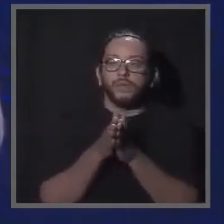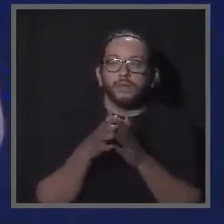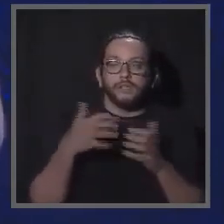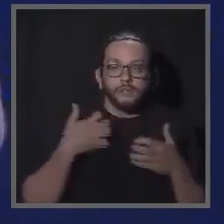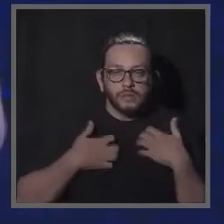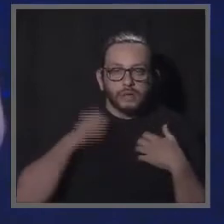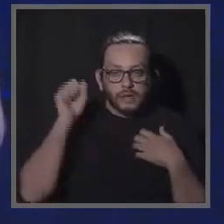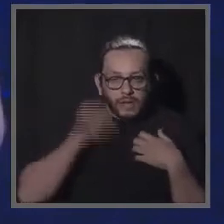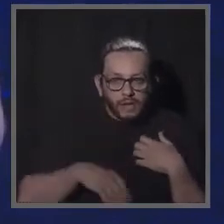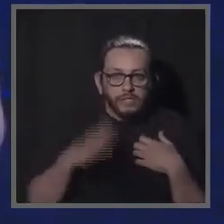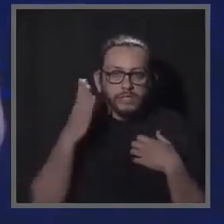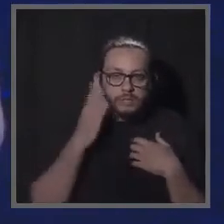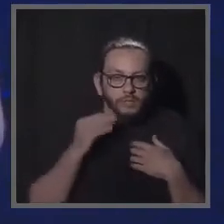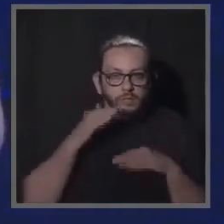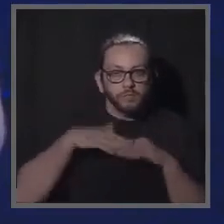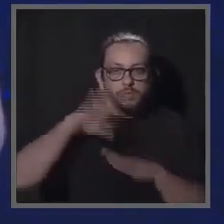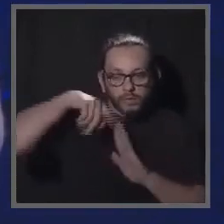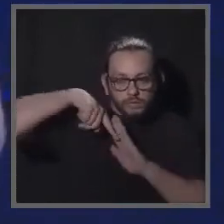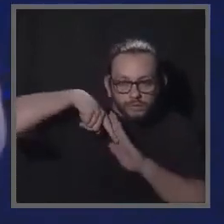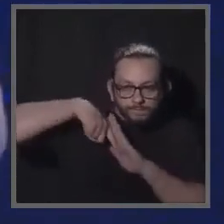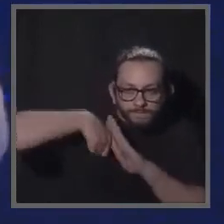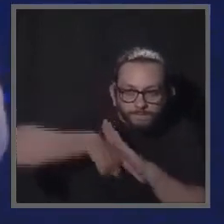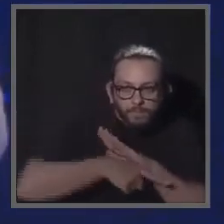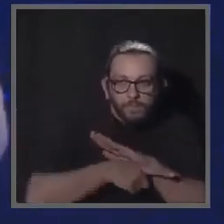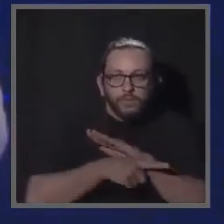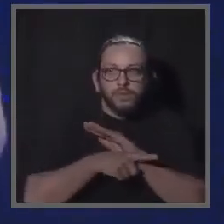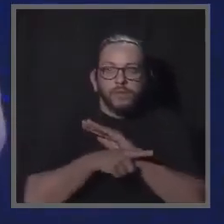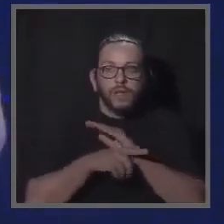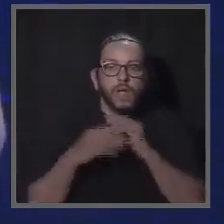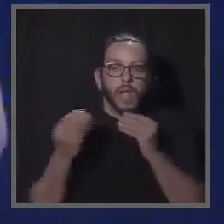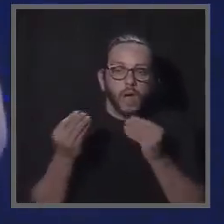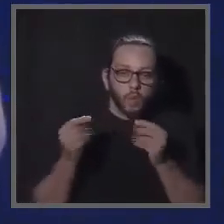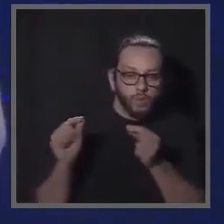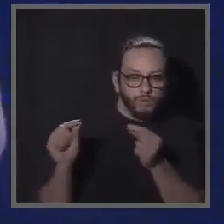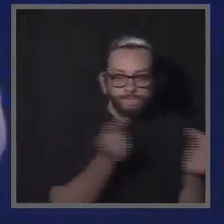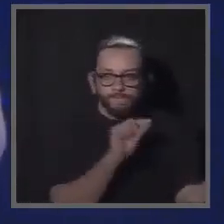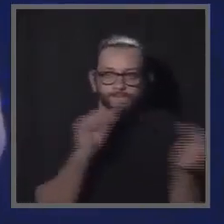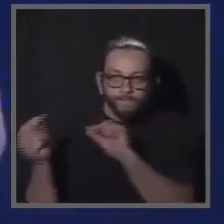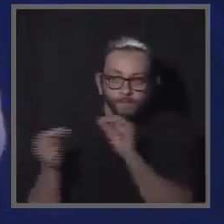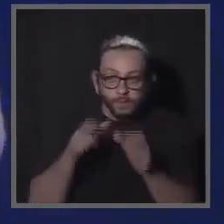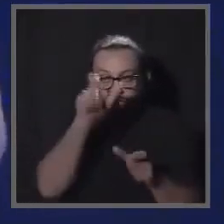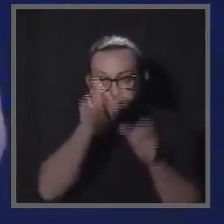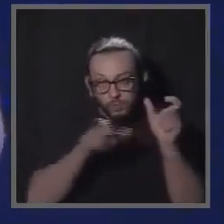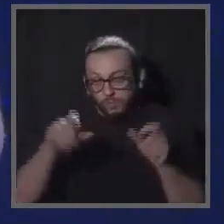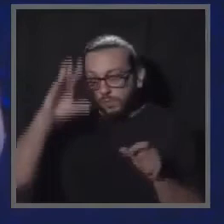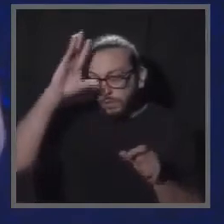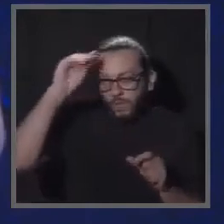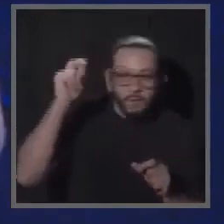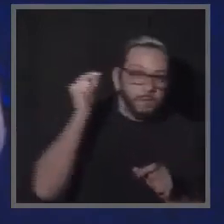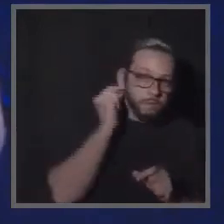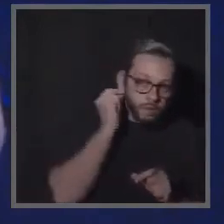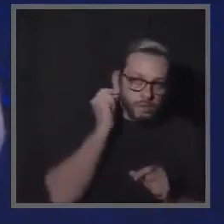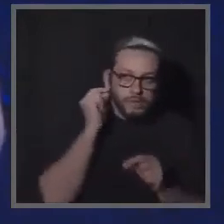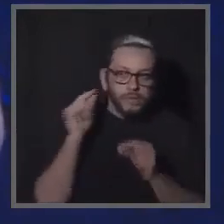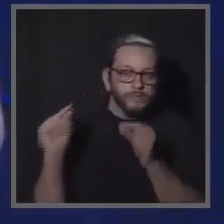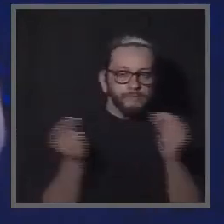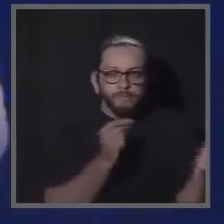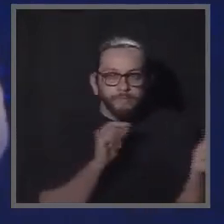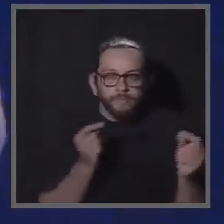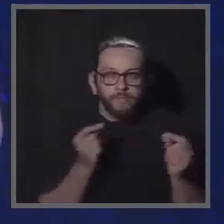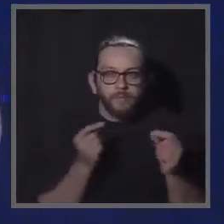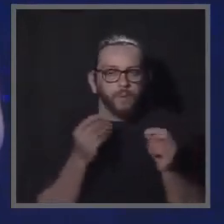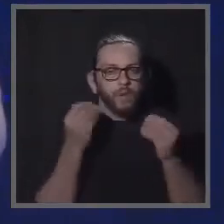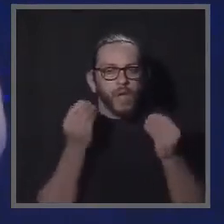to further discuss the experiences regarding citizens